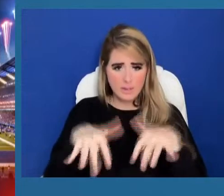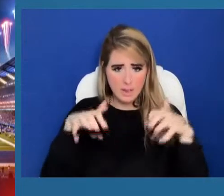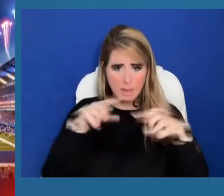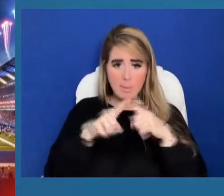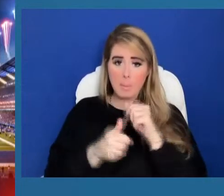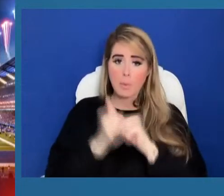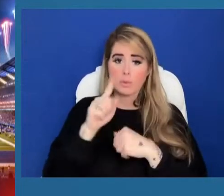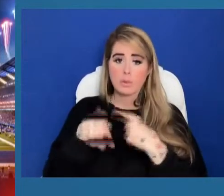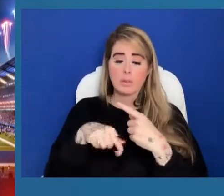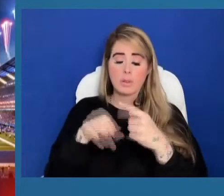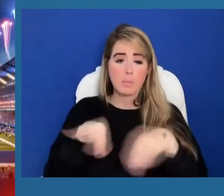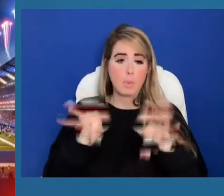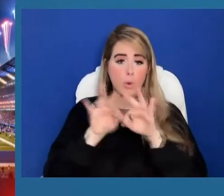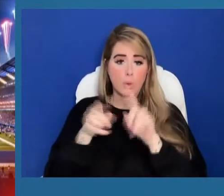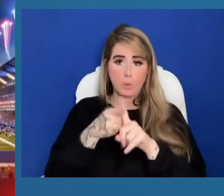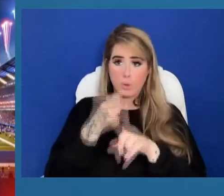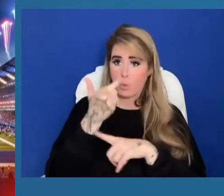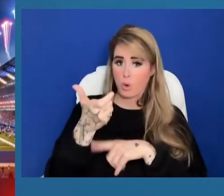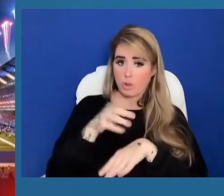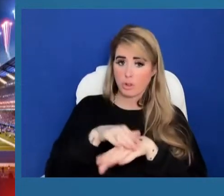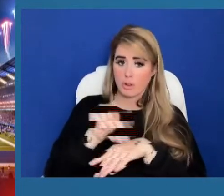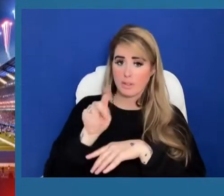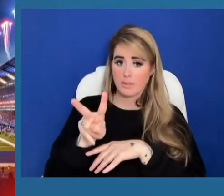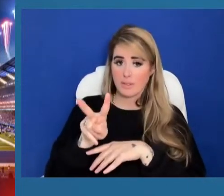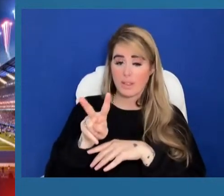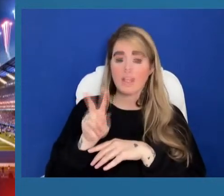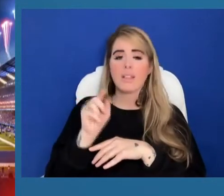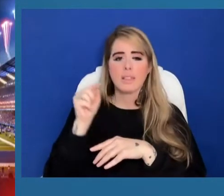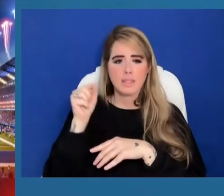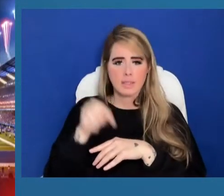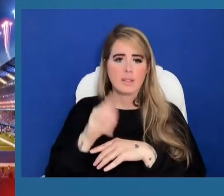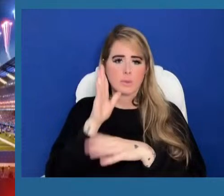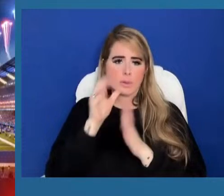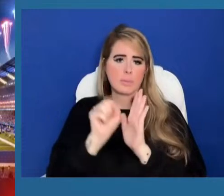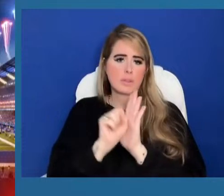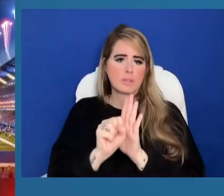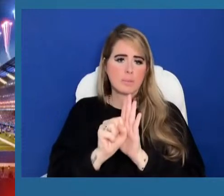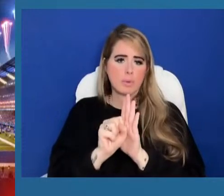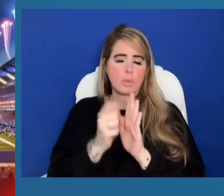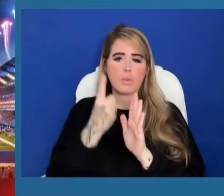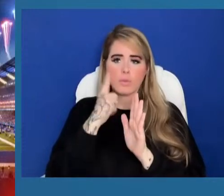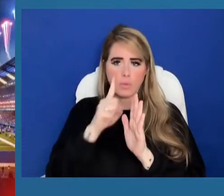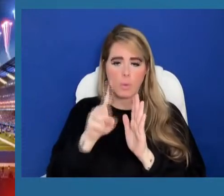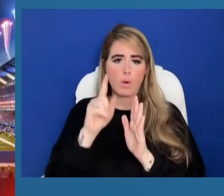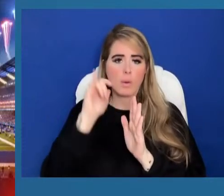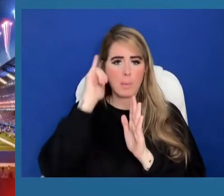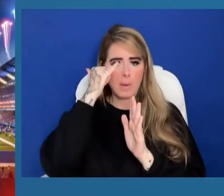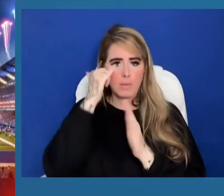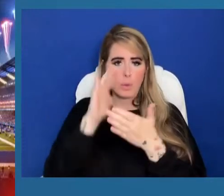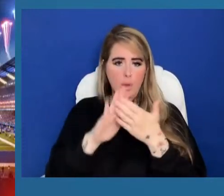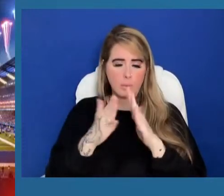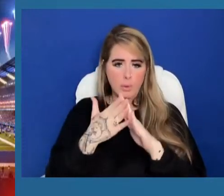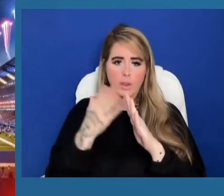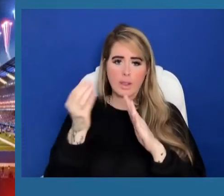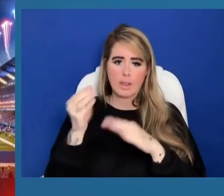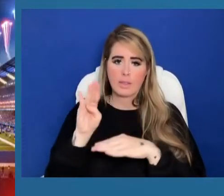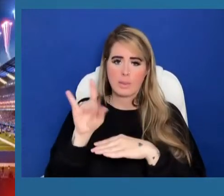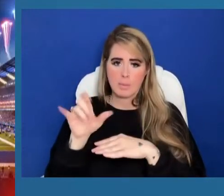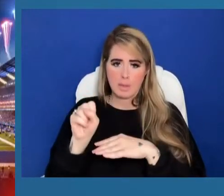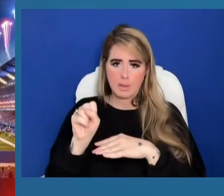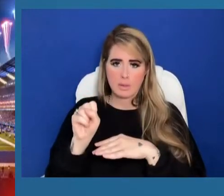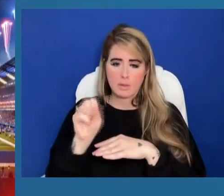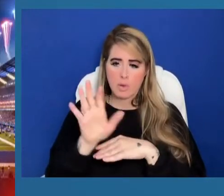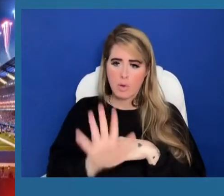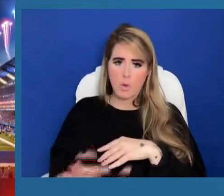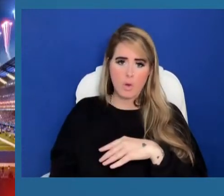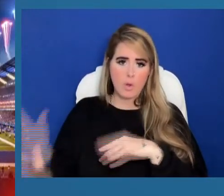you even watch it on television. And this is going to be a symbol of the Buffalo community and the Buffalo Bills all over the